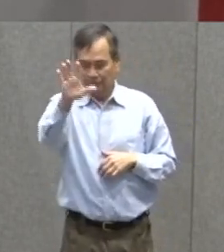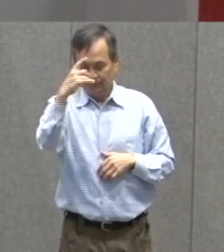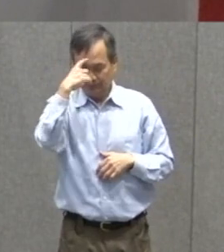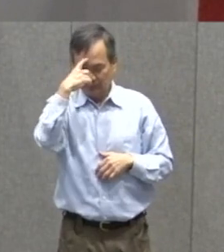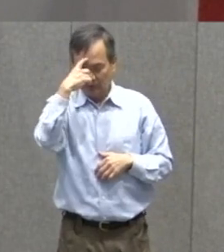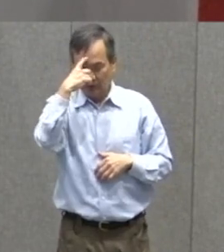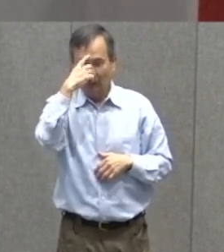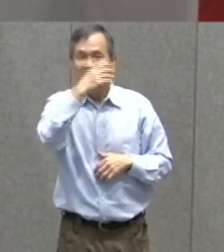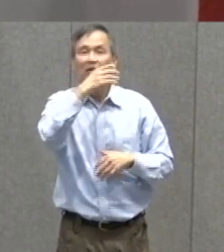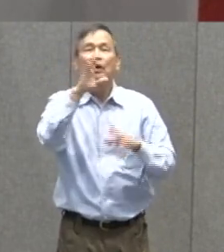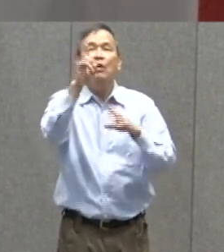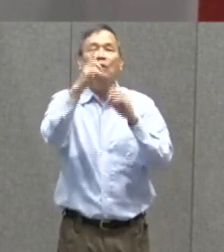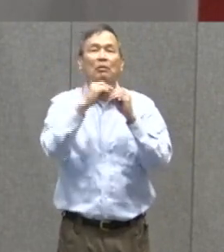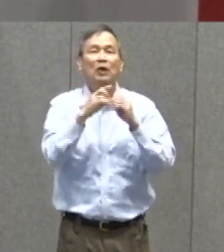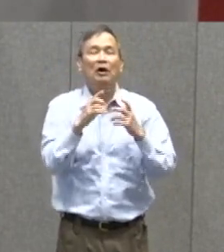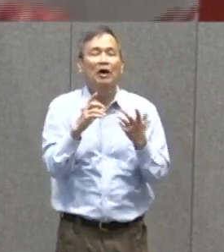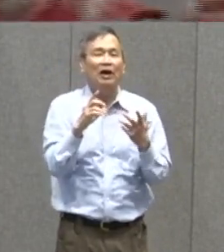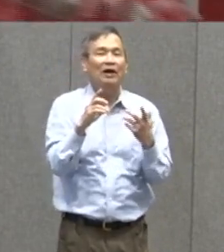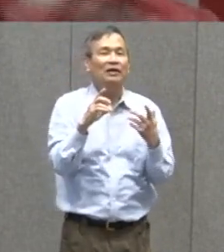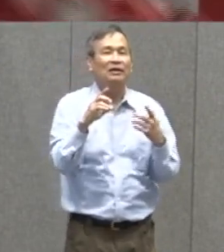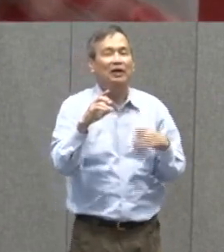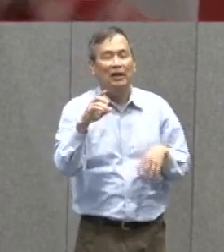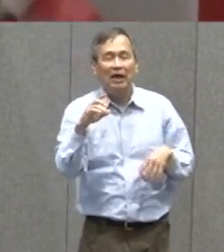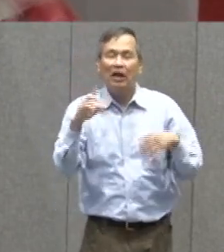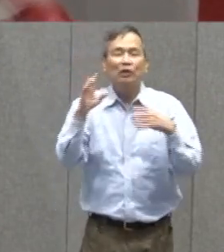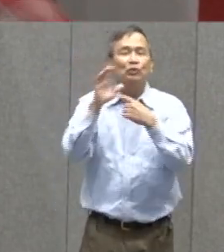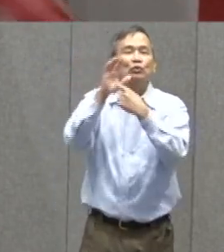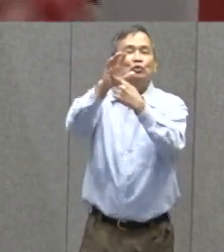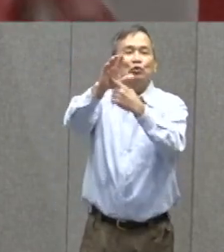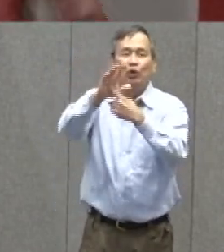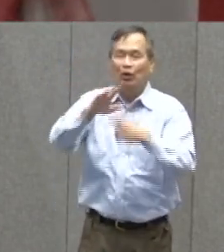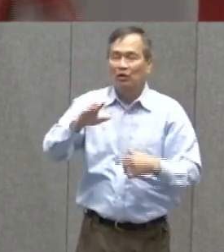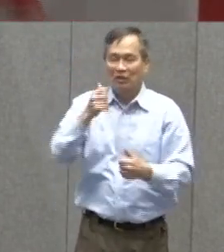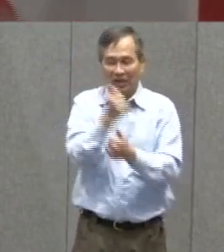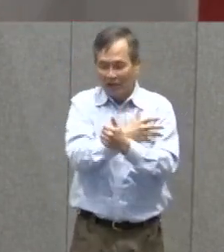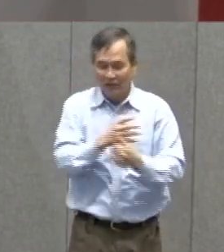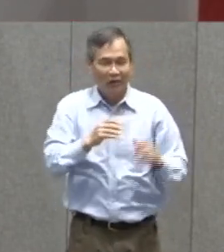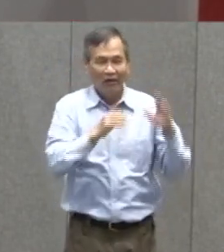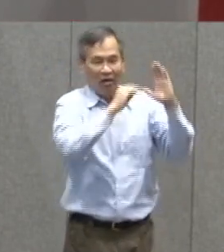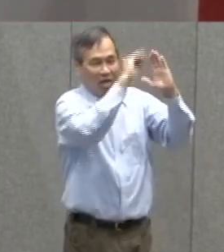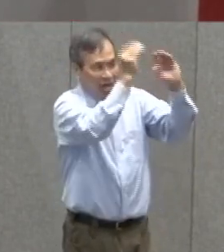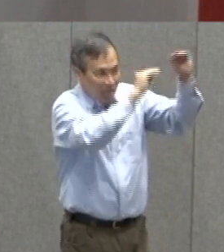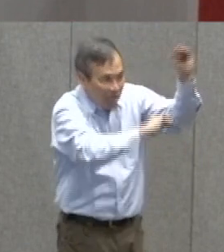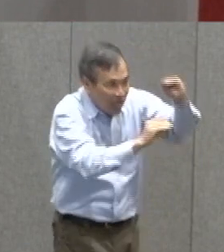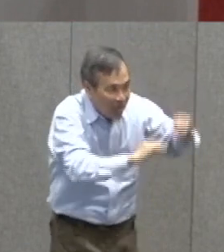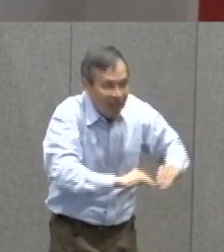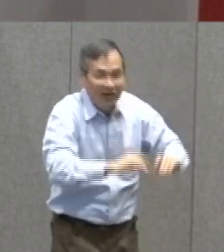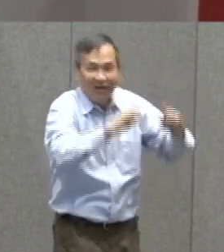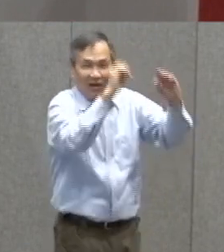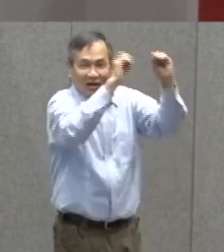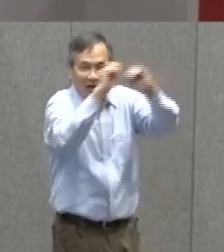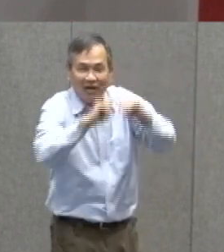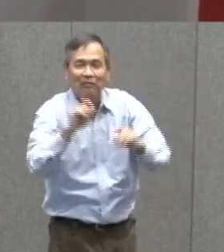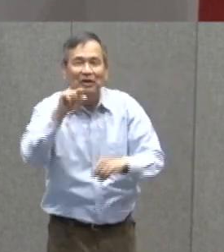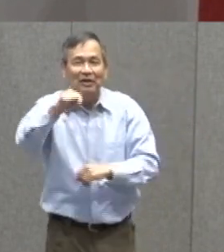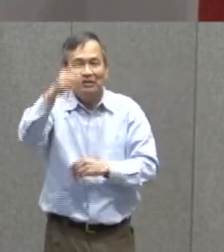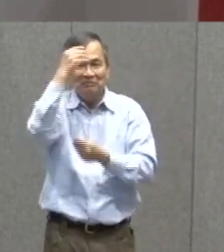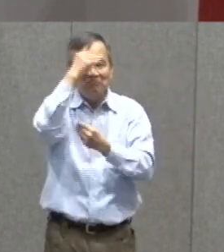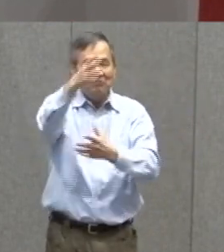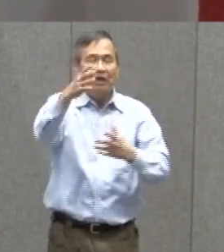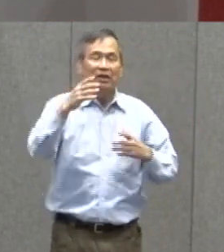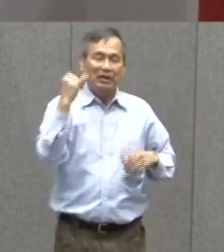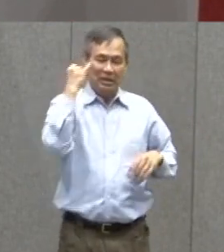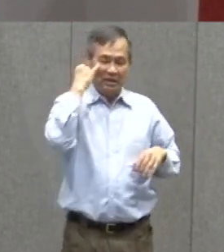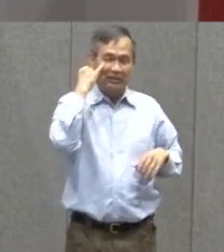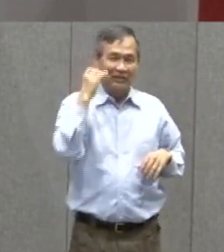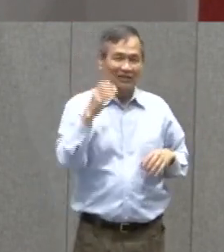last thing. I'm going to give you an oral example. I know I gave you an example of all the different question stems. But if you